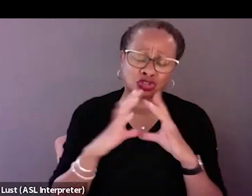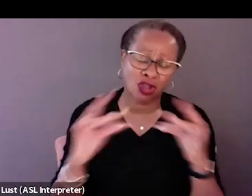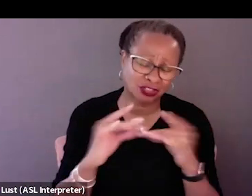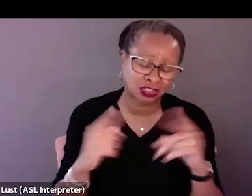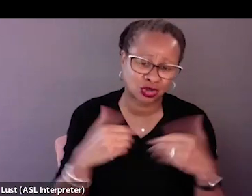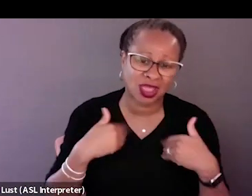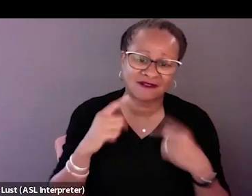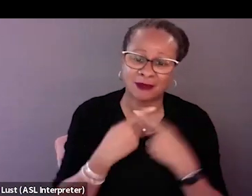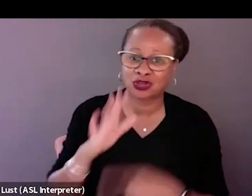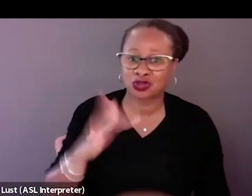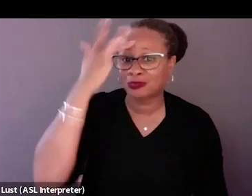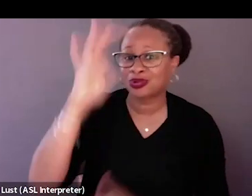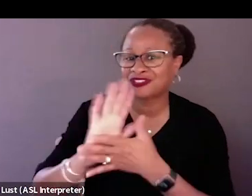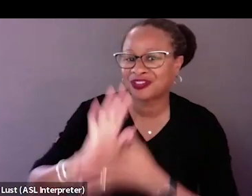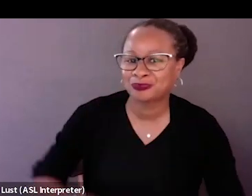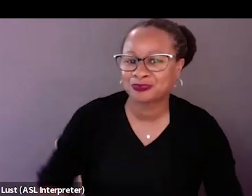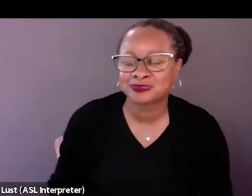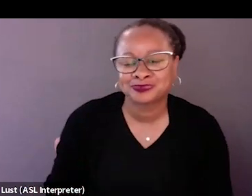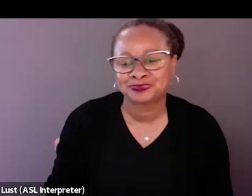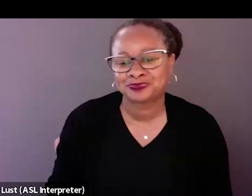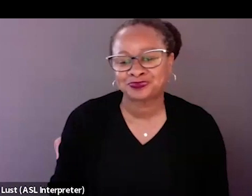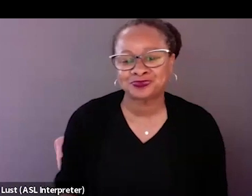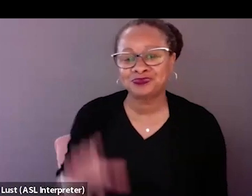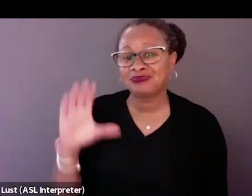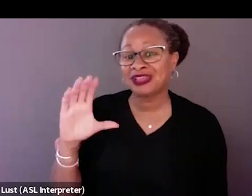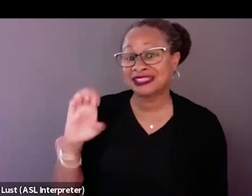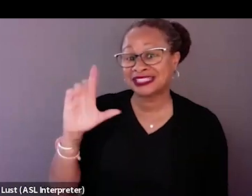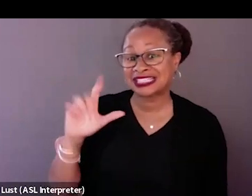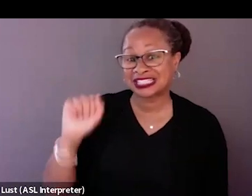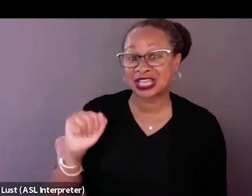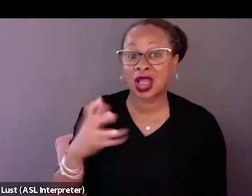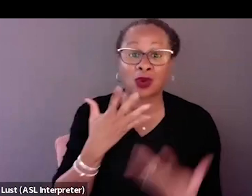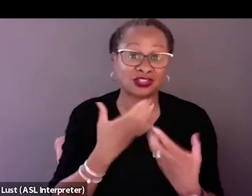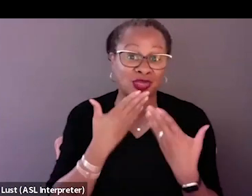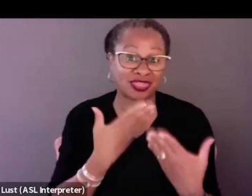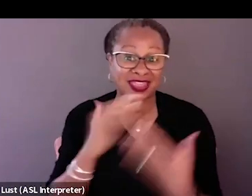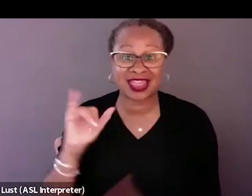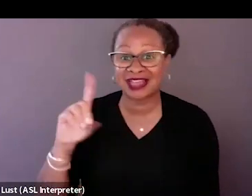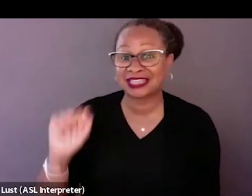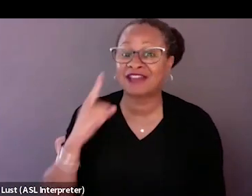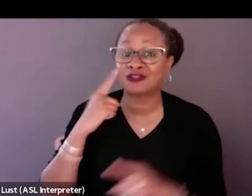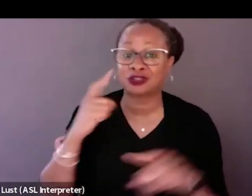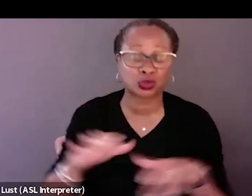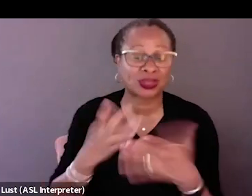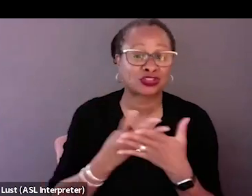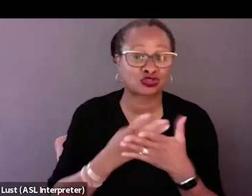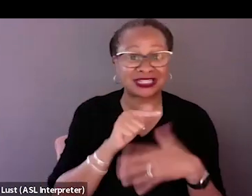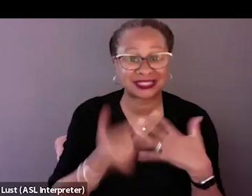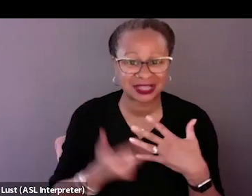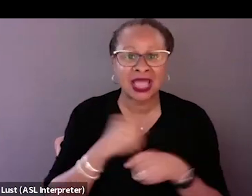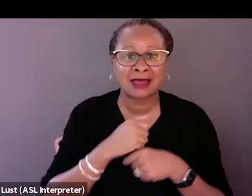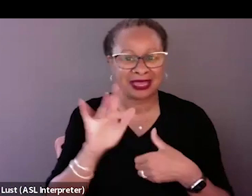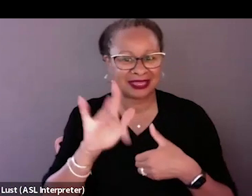about your brilliant film. I mean, well, I guess I want to thank IDA for doing this screening series and for making space